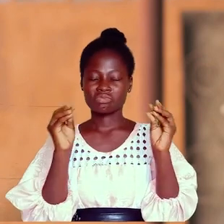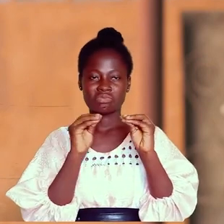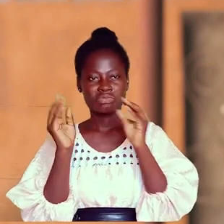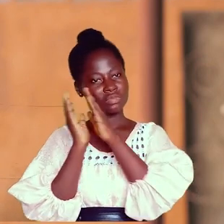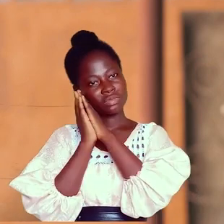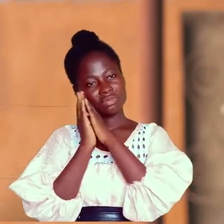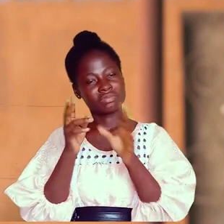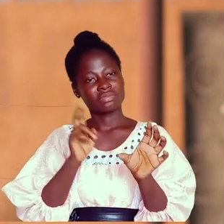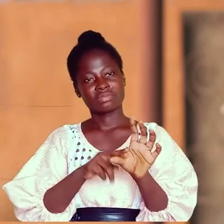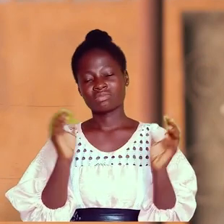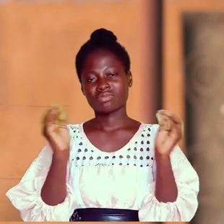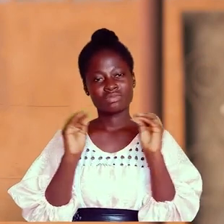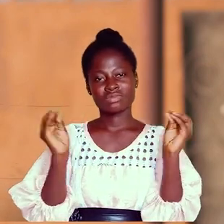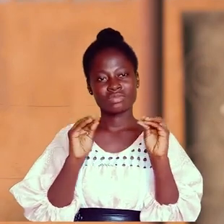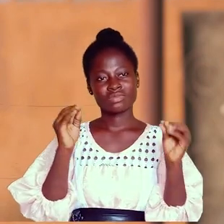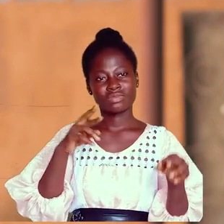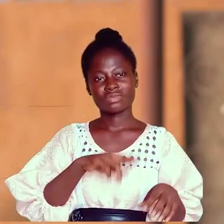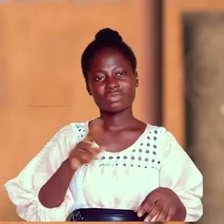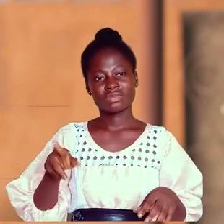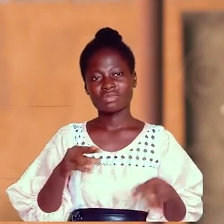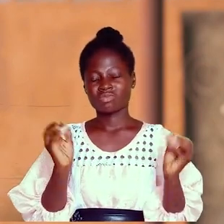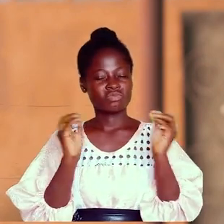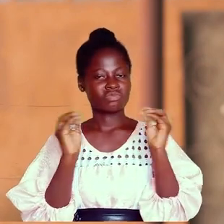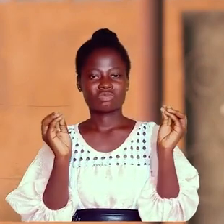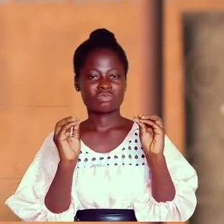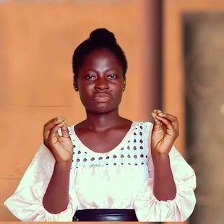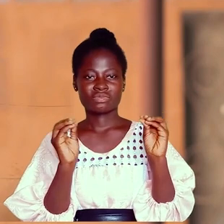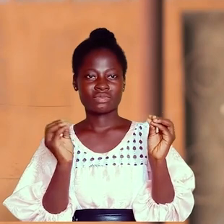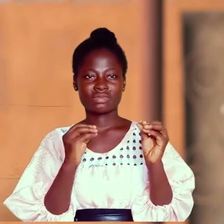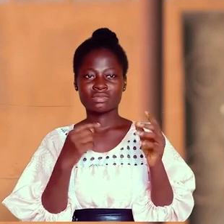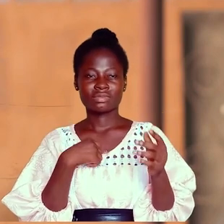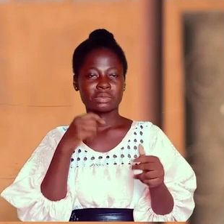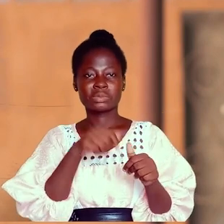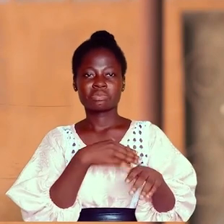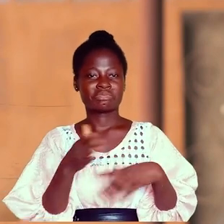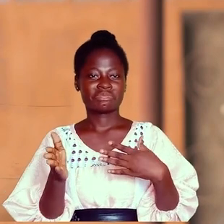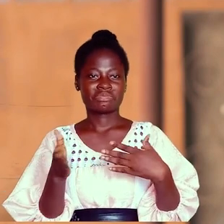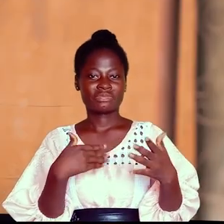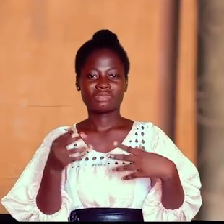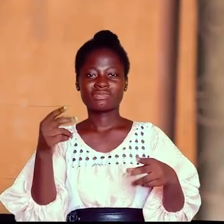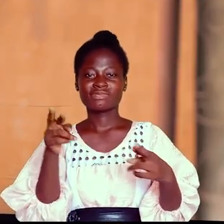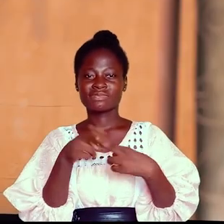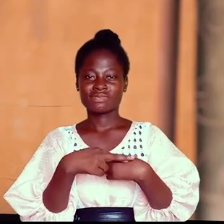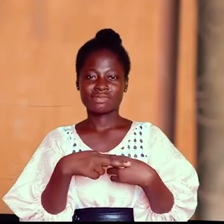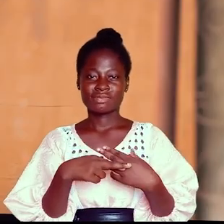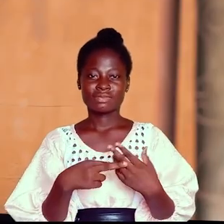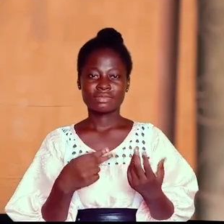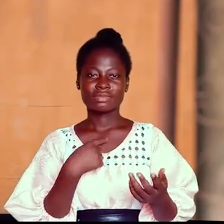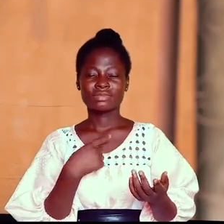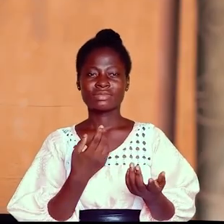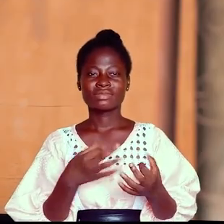bed. It has no seat. There was no washroom. I was there doing everything in the room. And normally